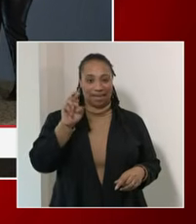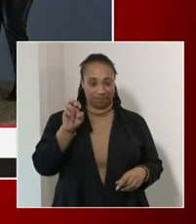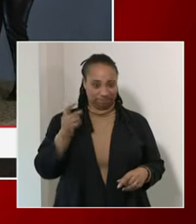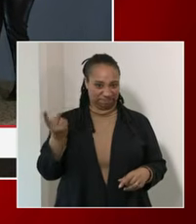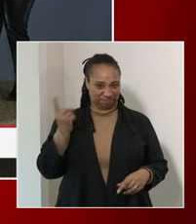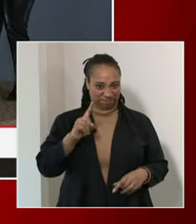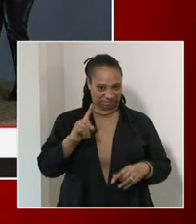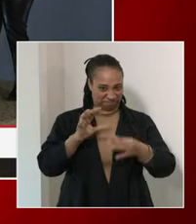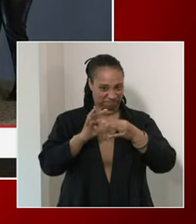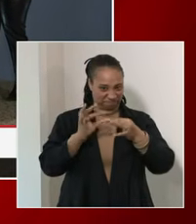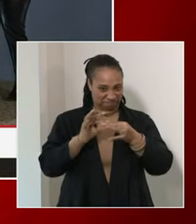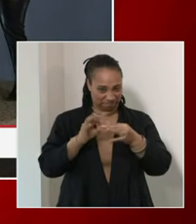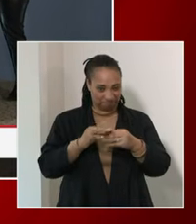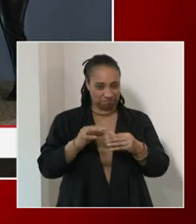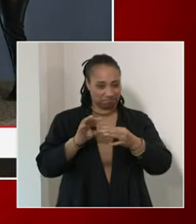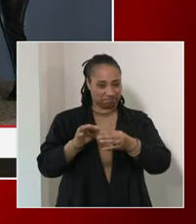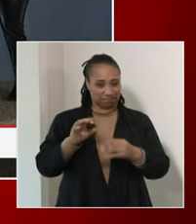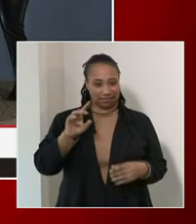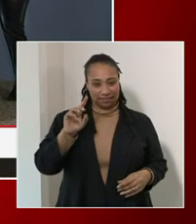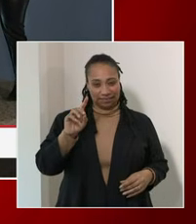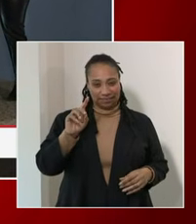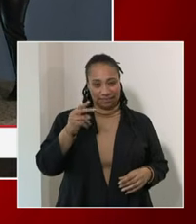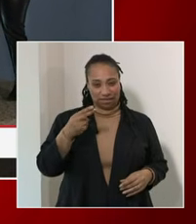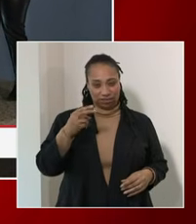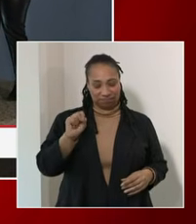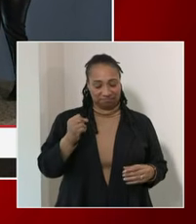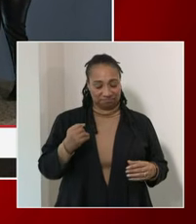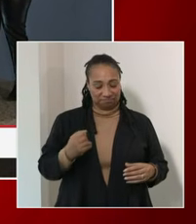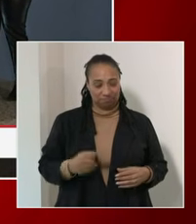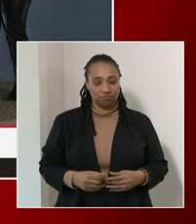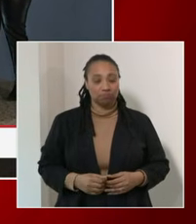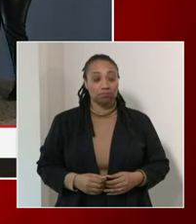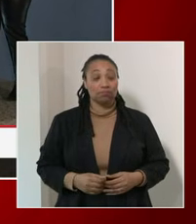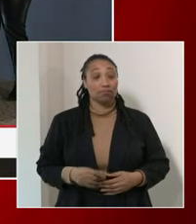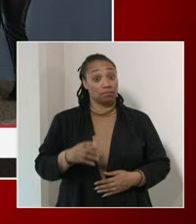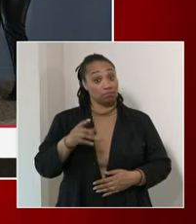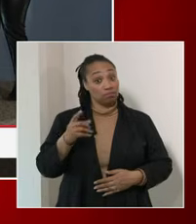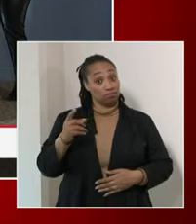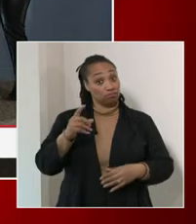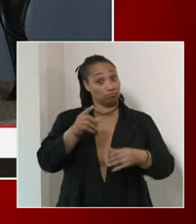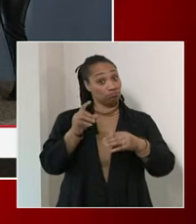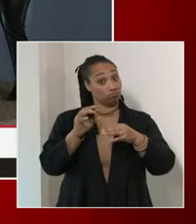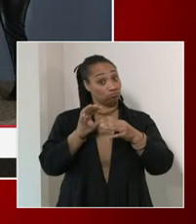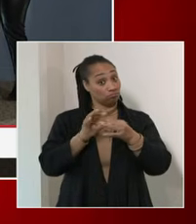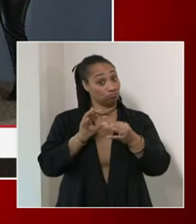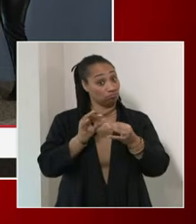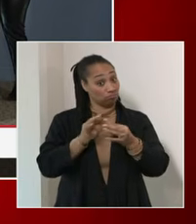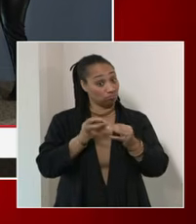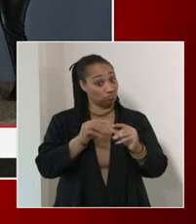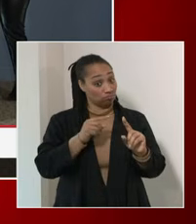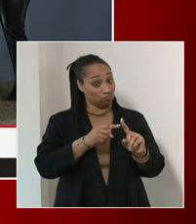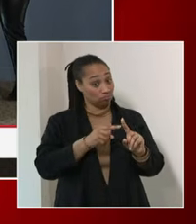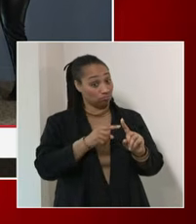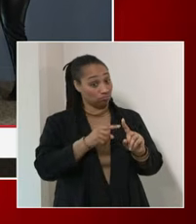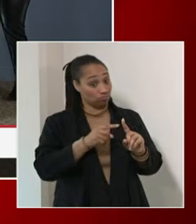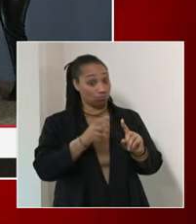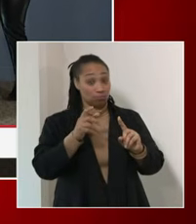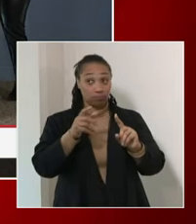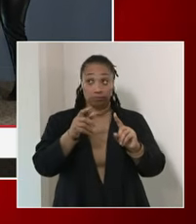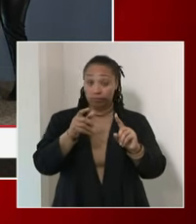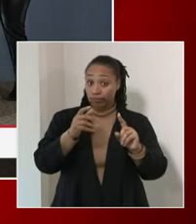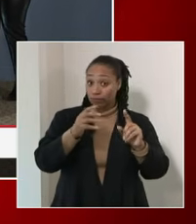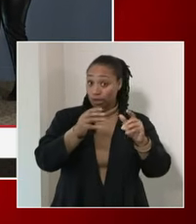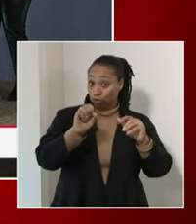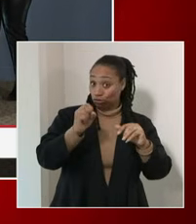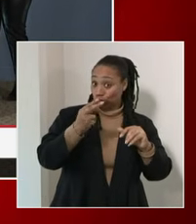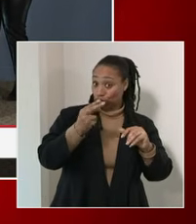saying what we've been doing to prepare for the snow. So we have outreach 365 days a year, so this is year-round. We've constituted our